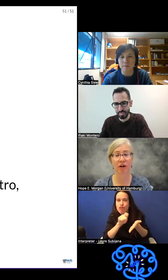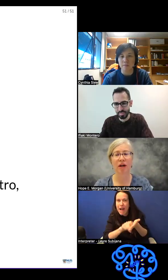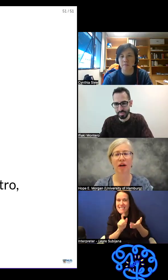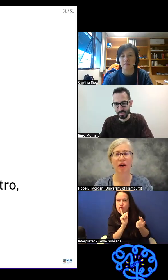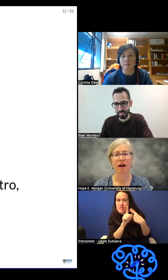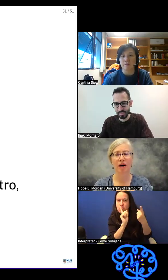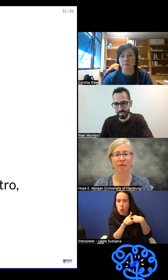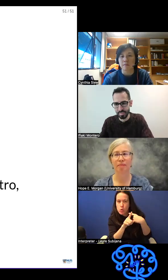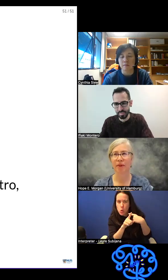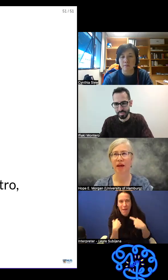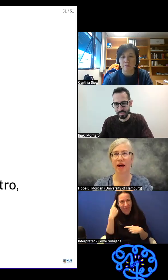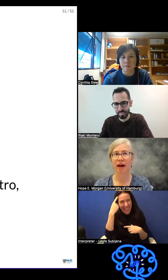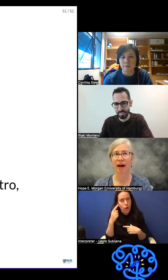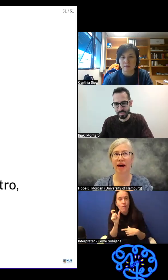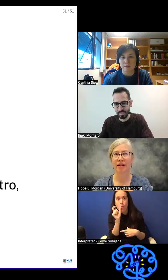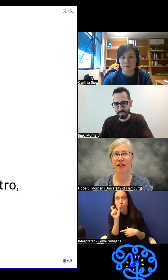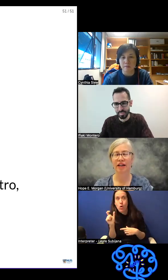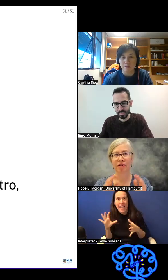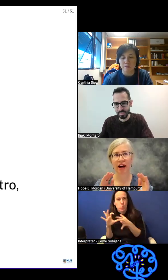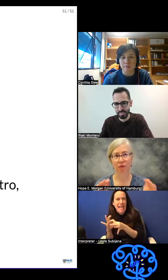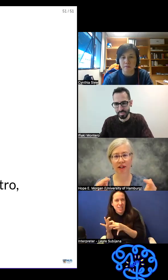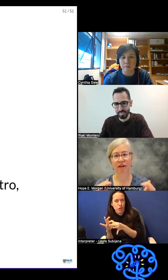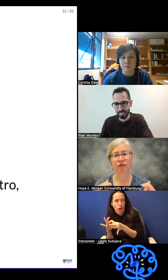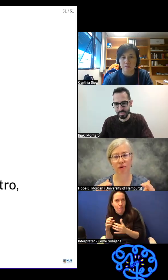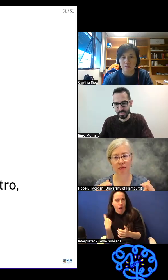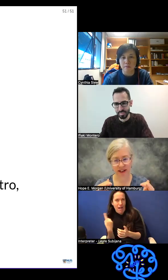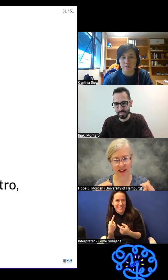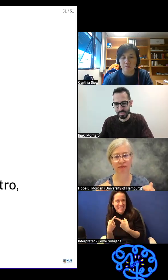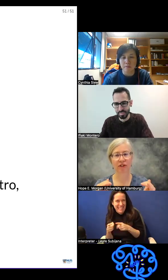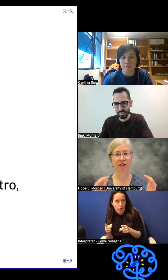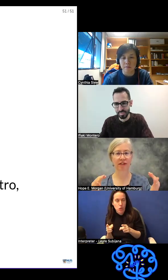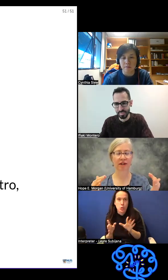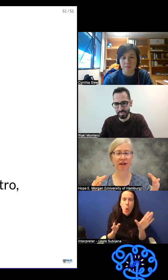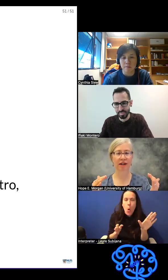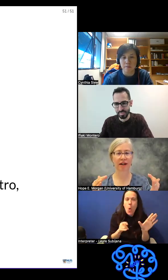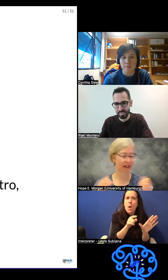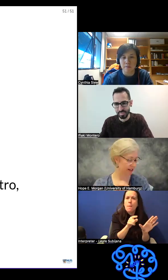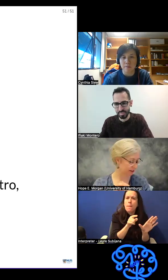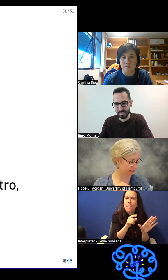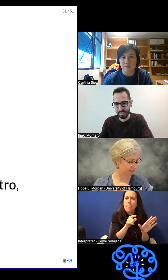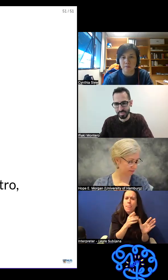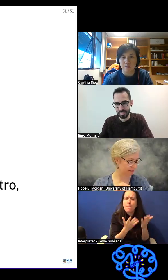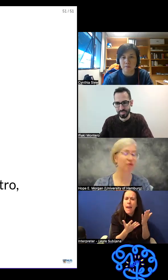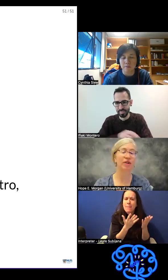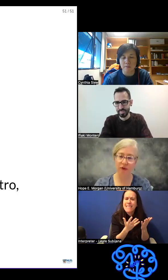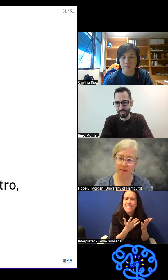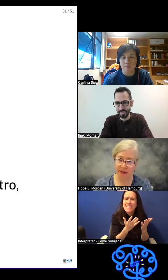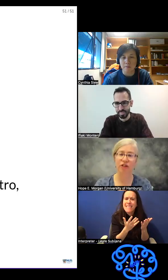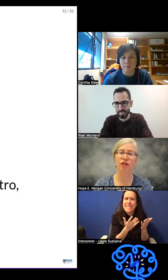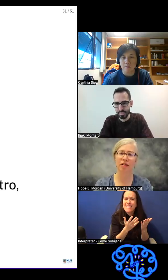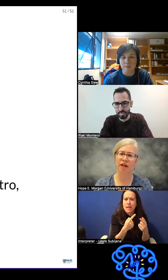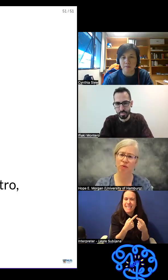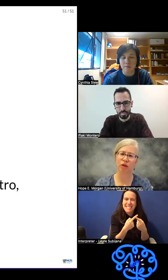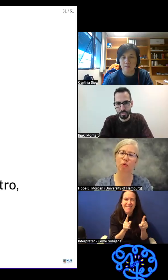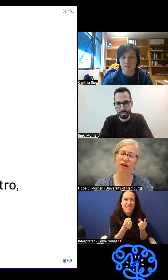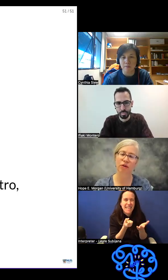work. Um, and if that would give you a uh, different